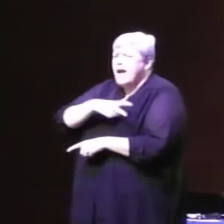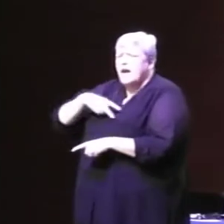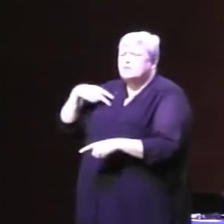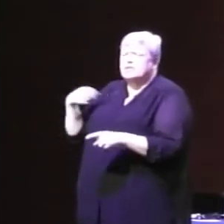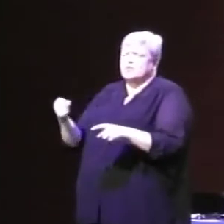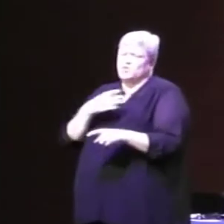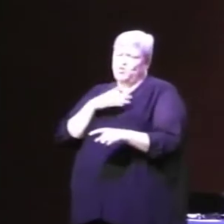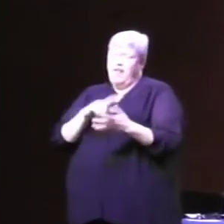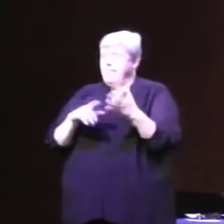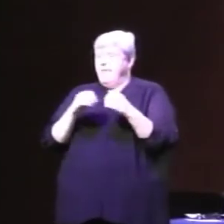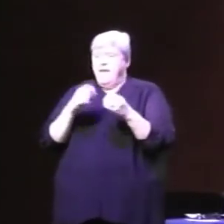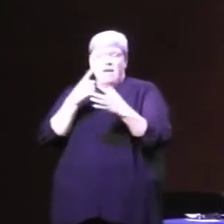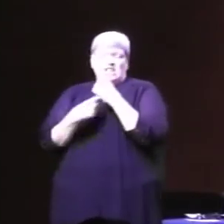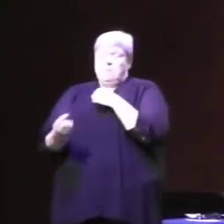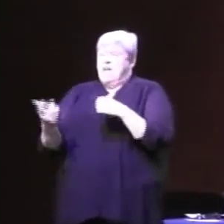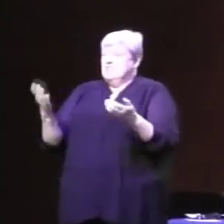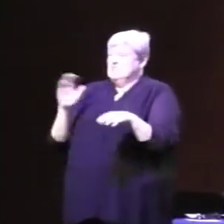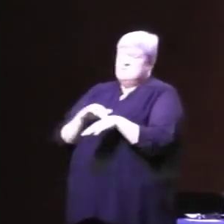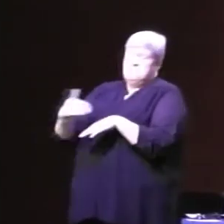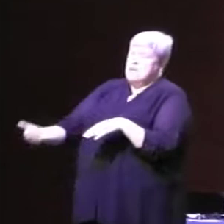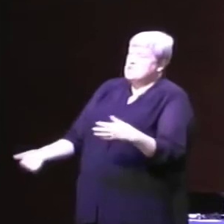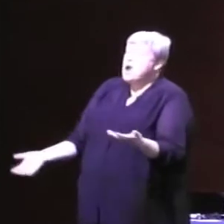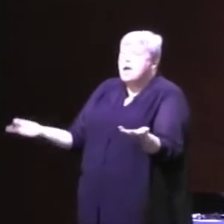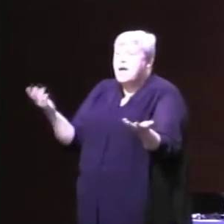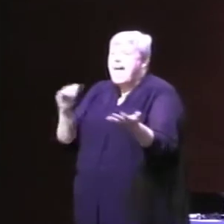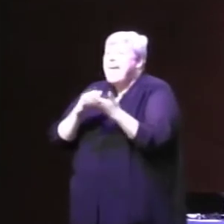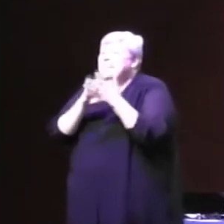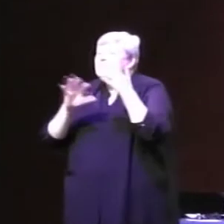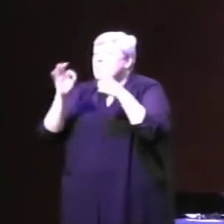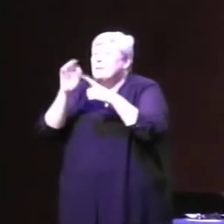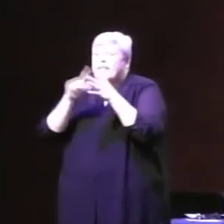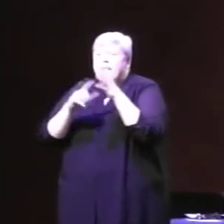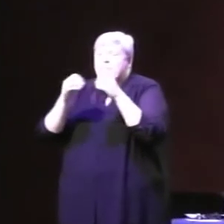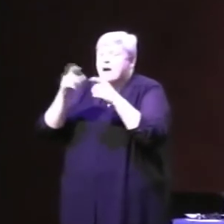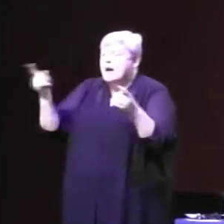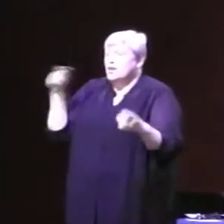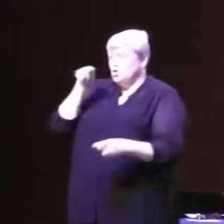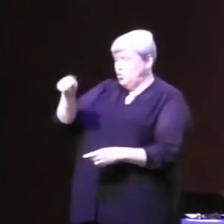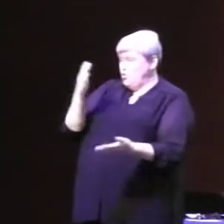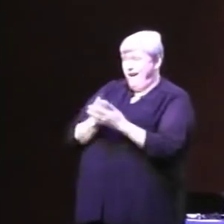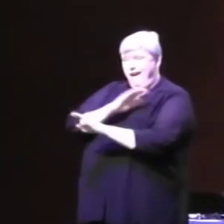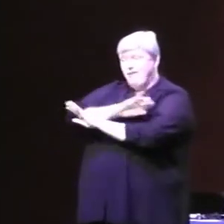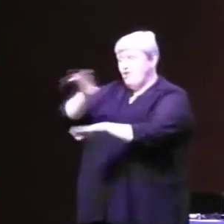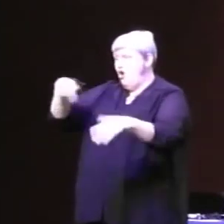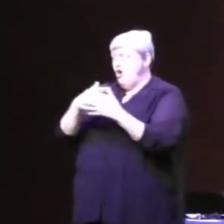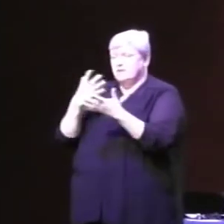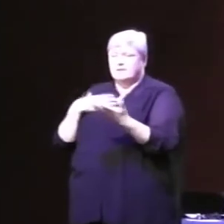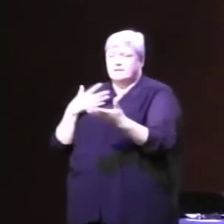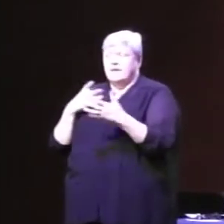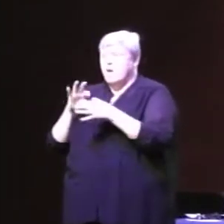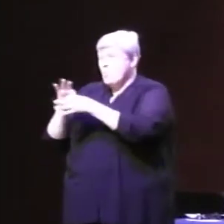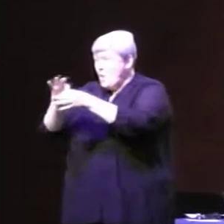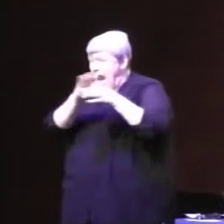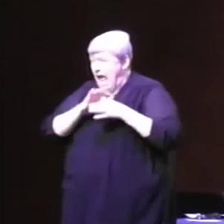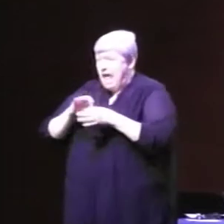Tory, Liberal, Independent, we're kind of about them, but also SNP and Labour, you are not a conduit for